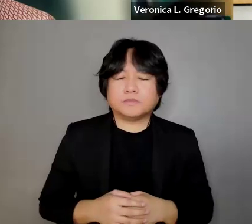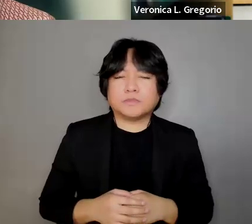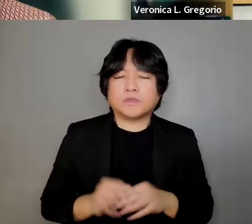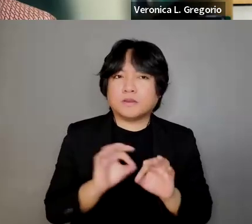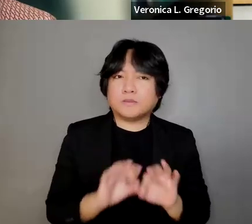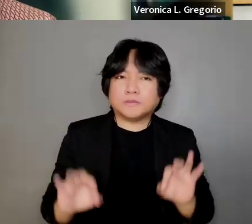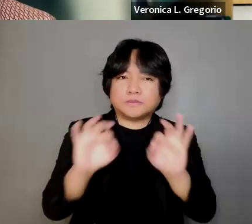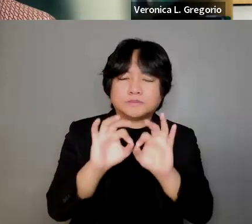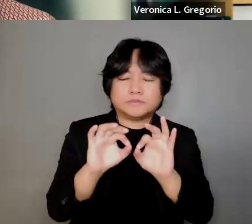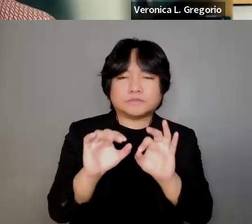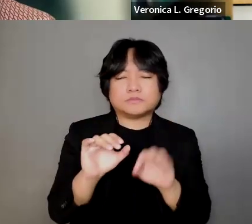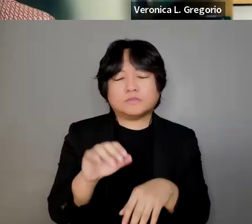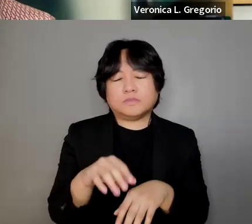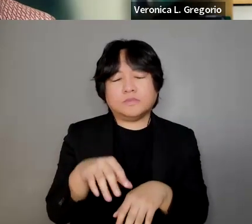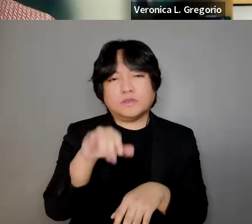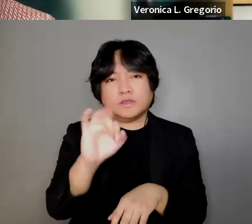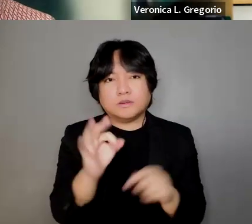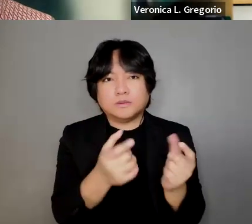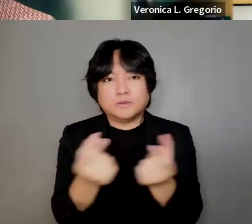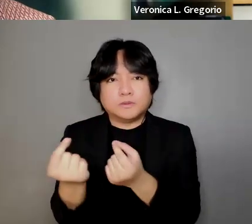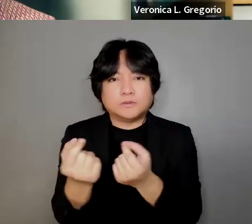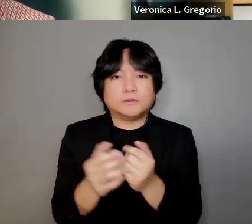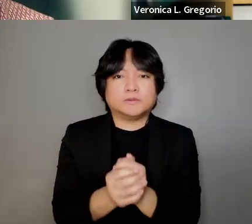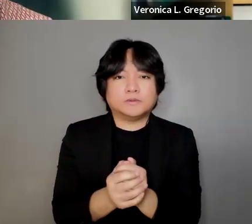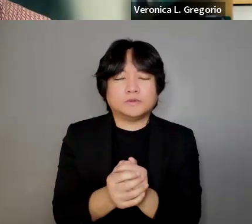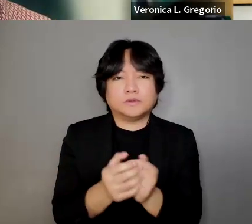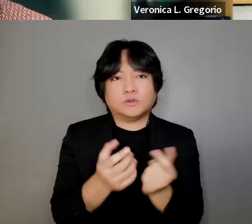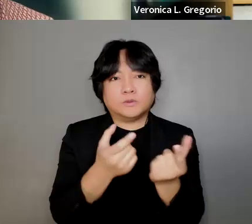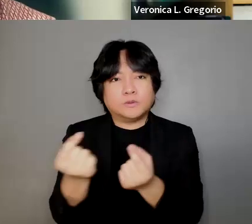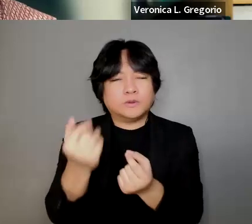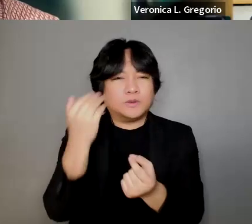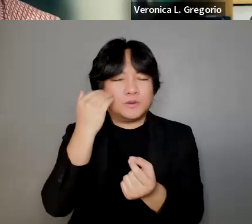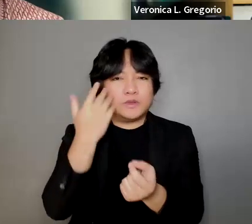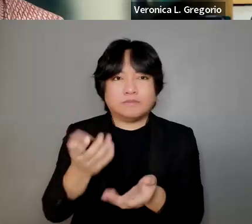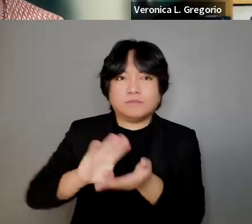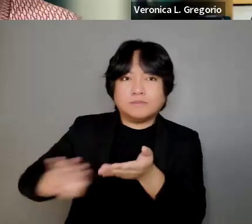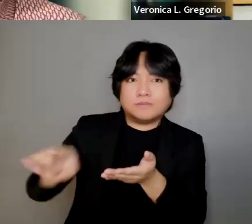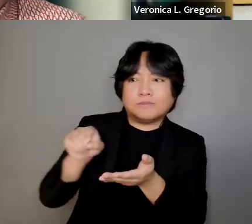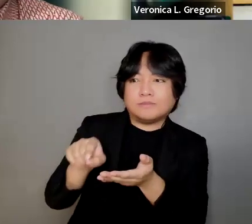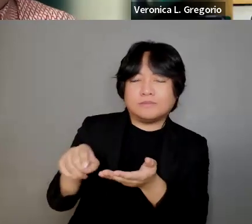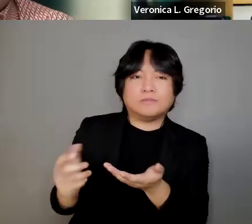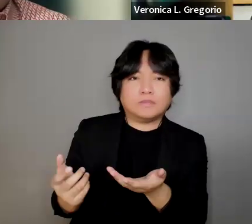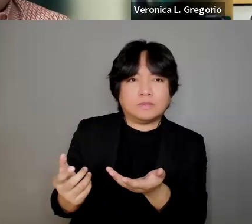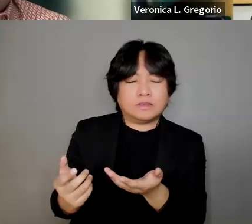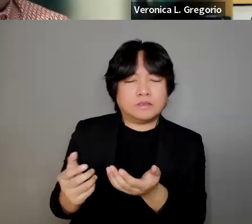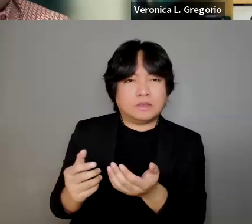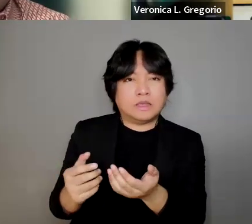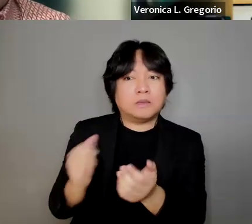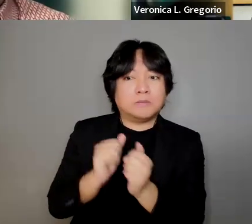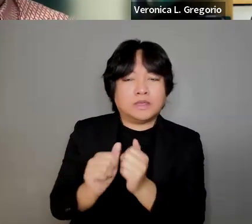important really when we do debunking of these specific notions na we